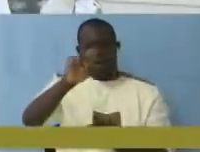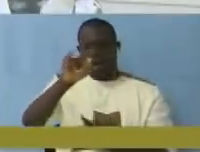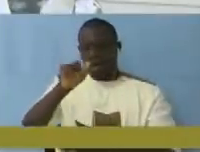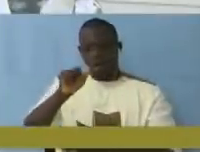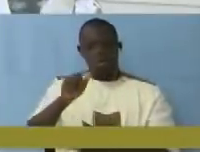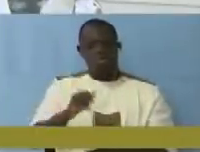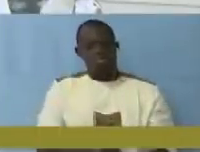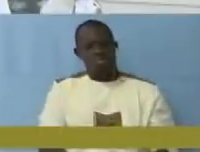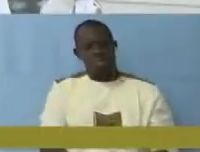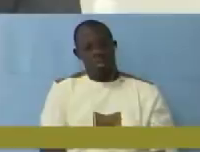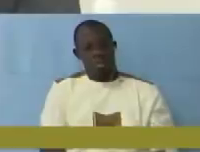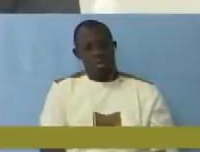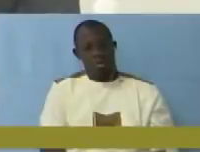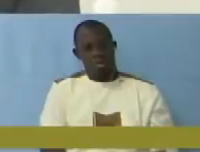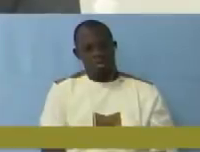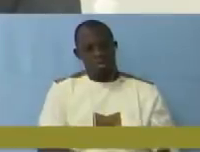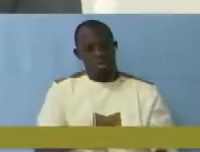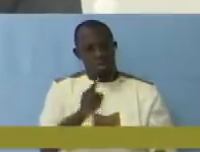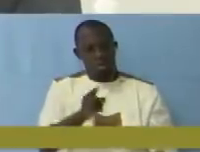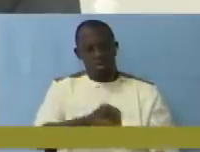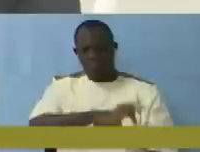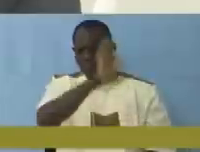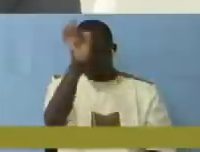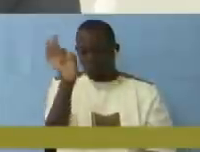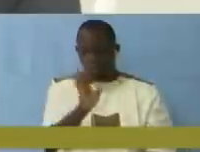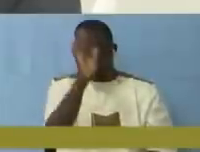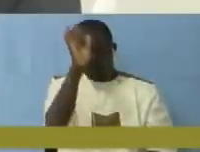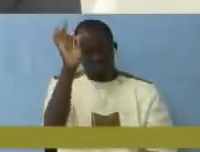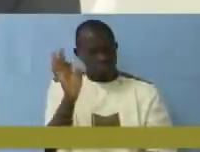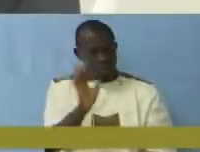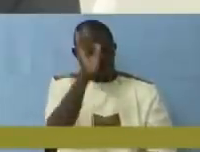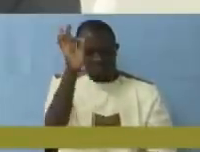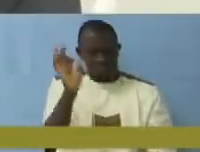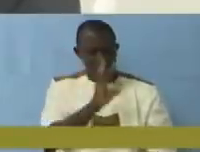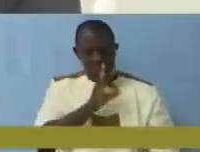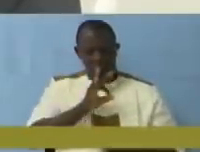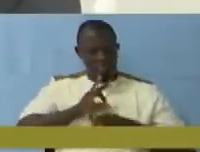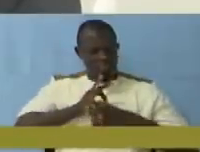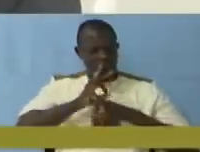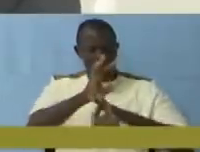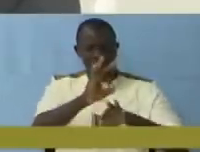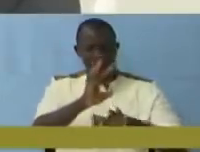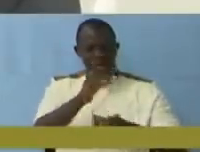So this is really, really interesting and really shocking. But